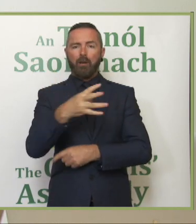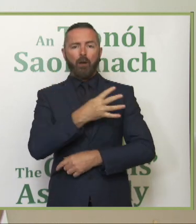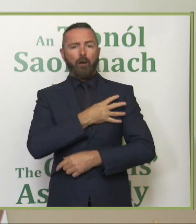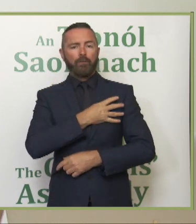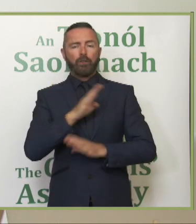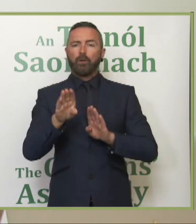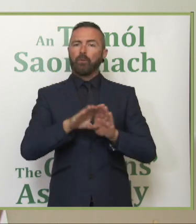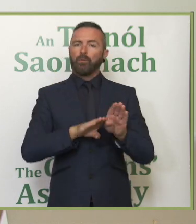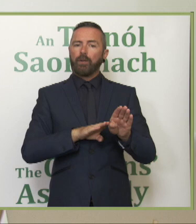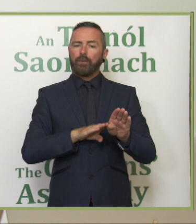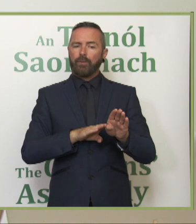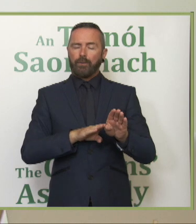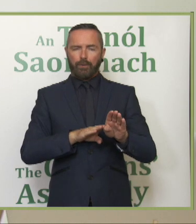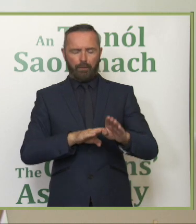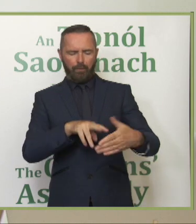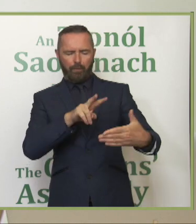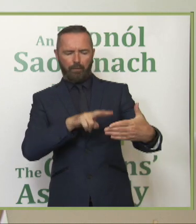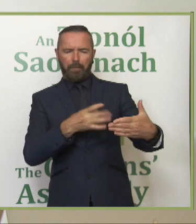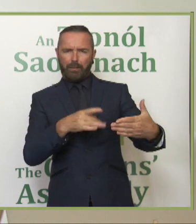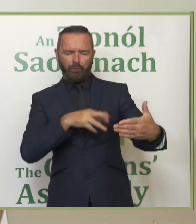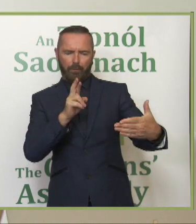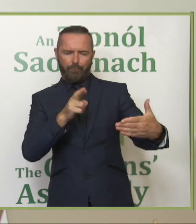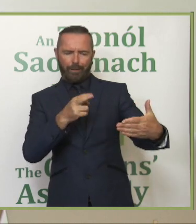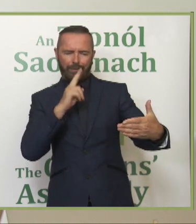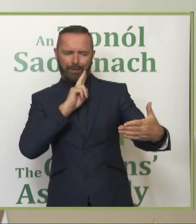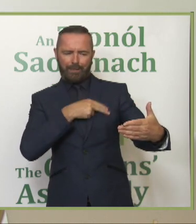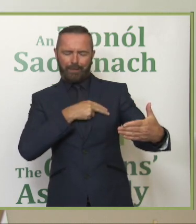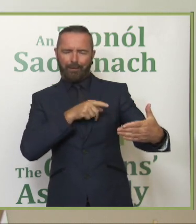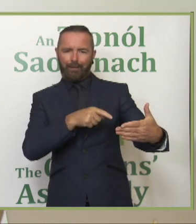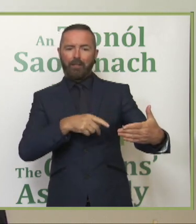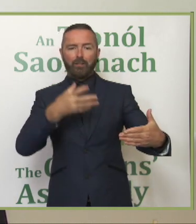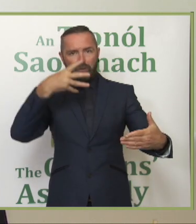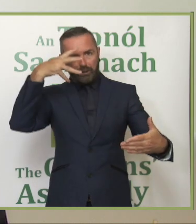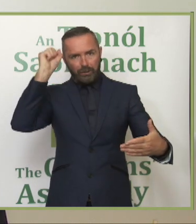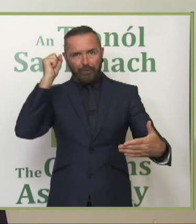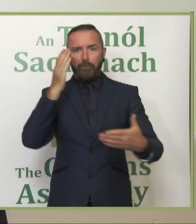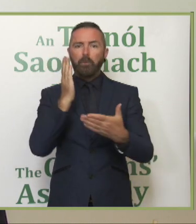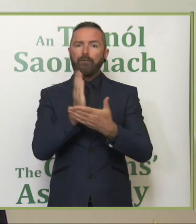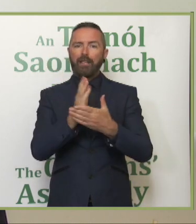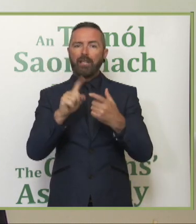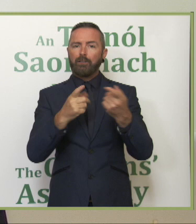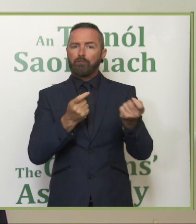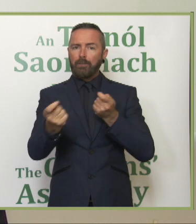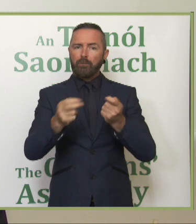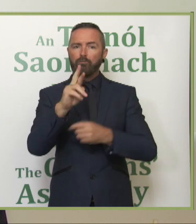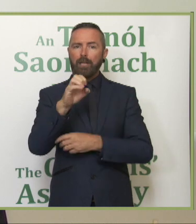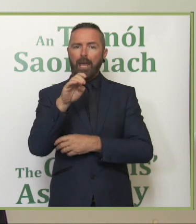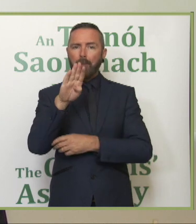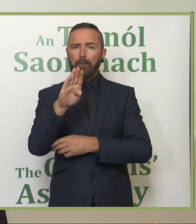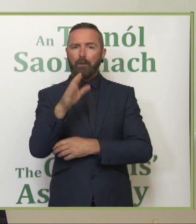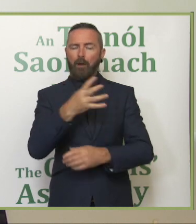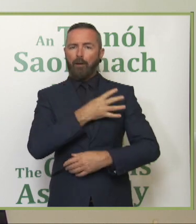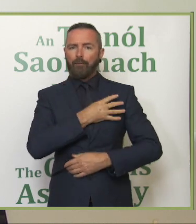the, just get the exact title. Yes, Chief Prevention and Treatment and Rehabilitation Officer.